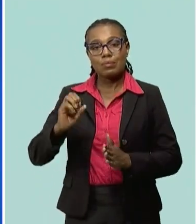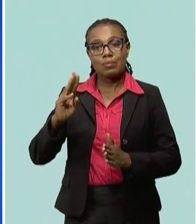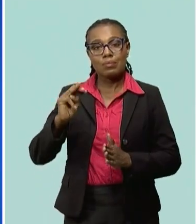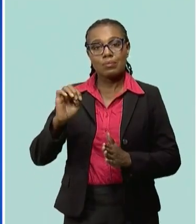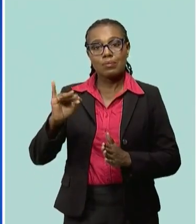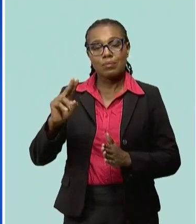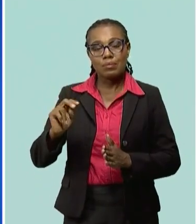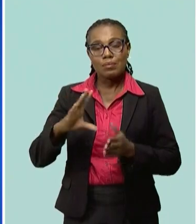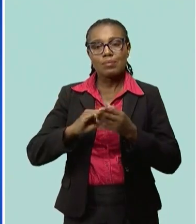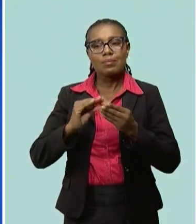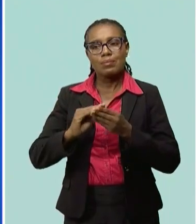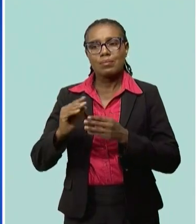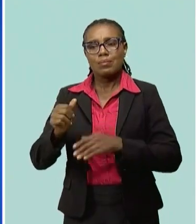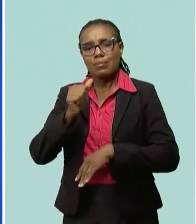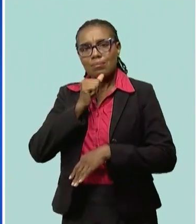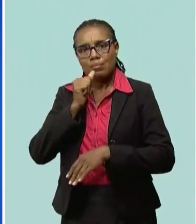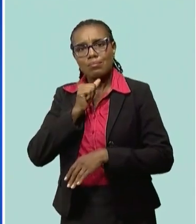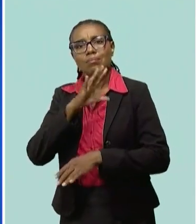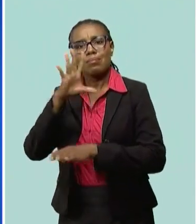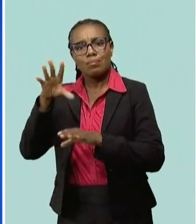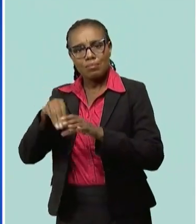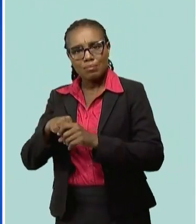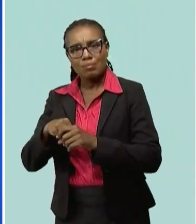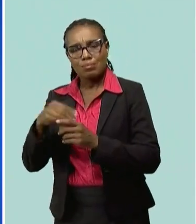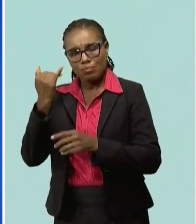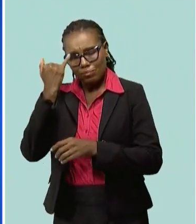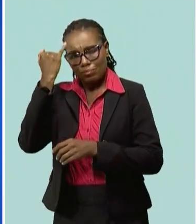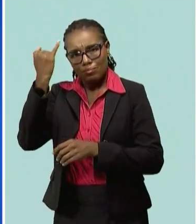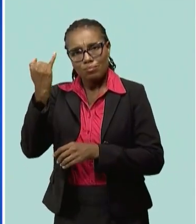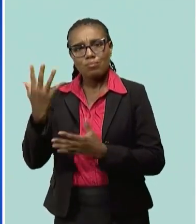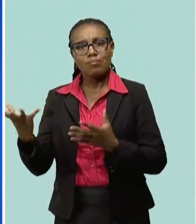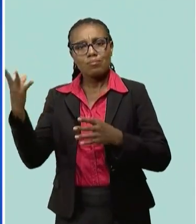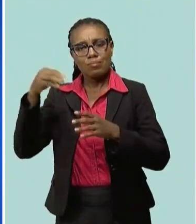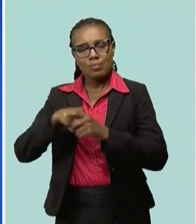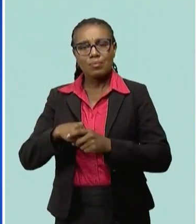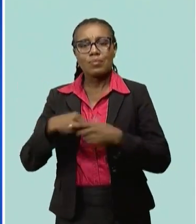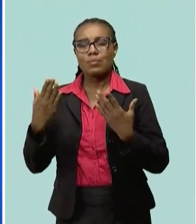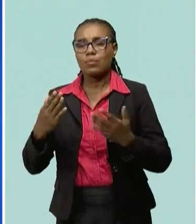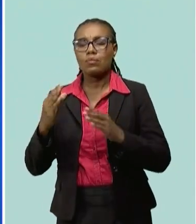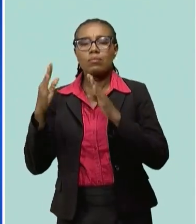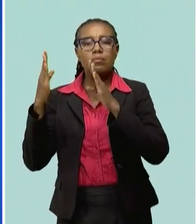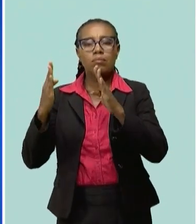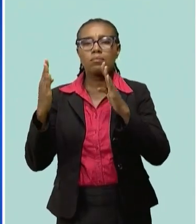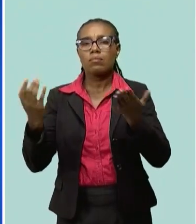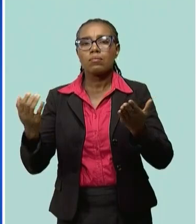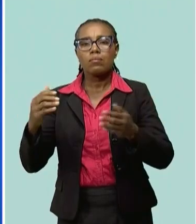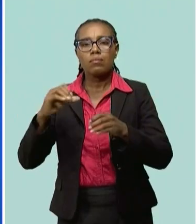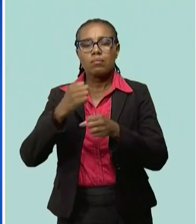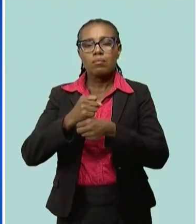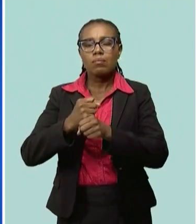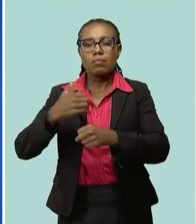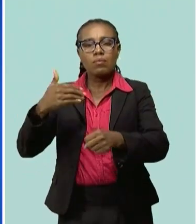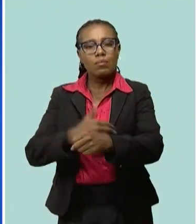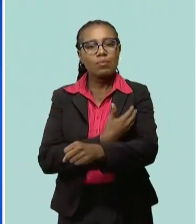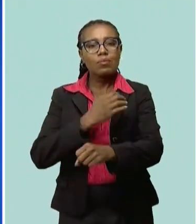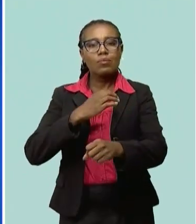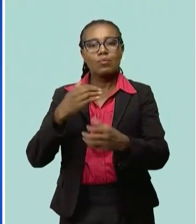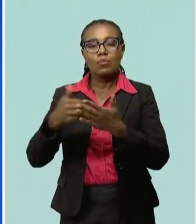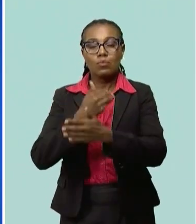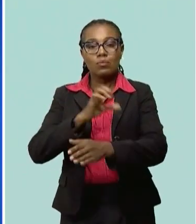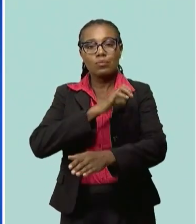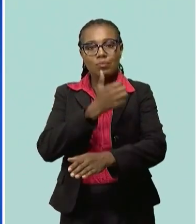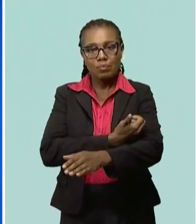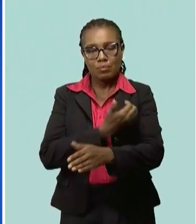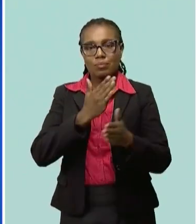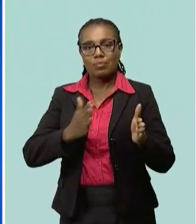is needed as Barbados and the region look to develop a new energy arrangement. She told stakeholders at a Caribbean Climate Investment